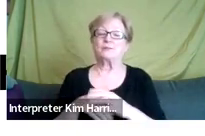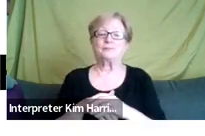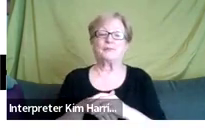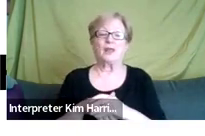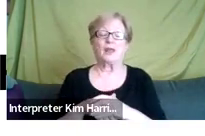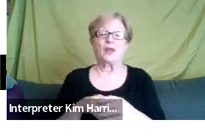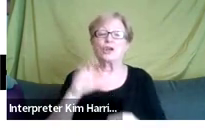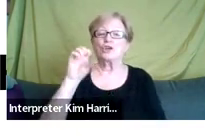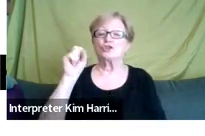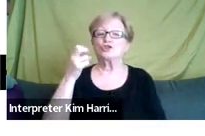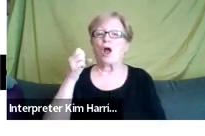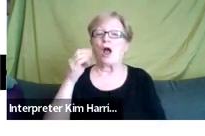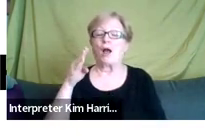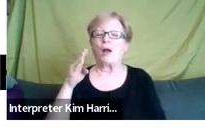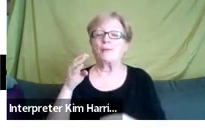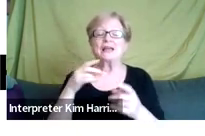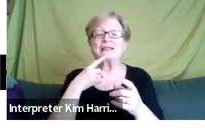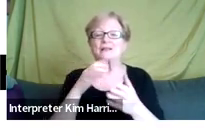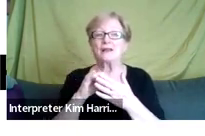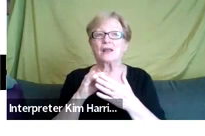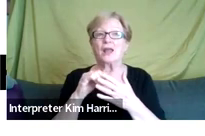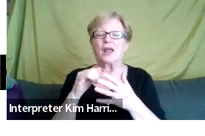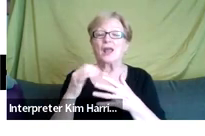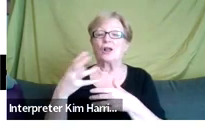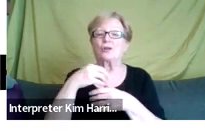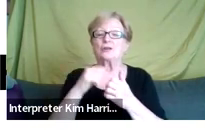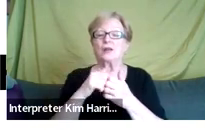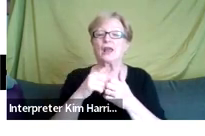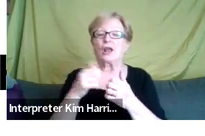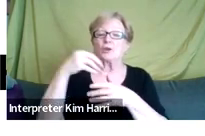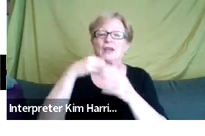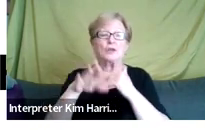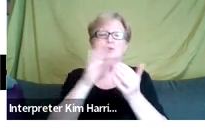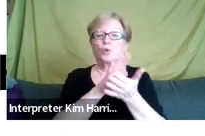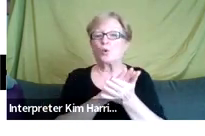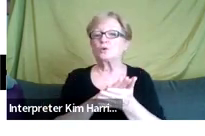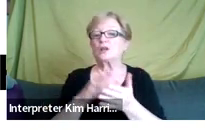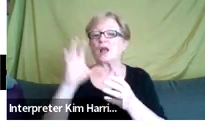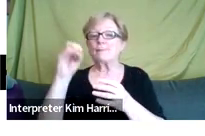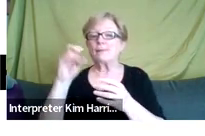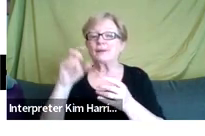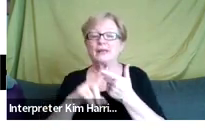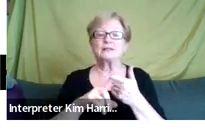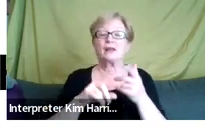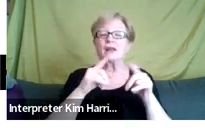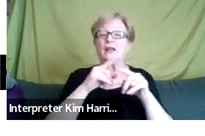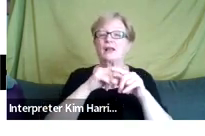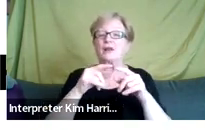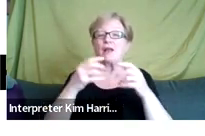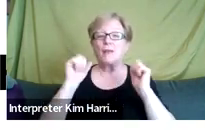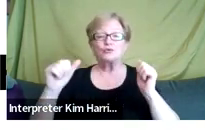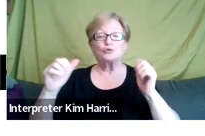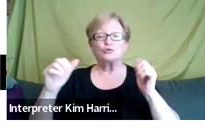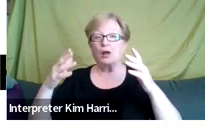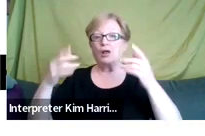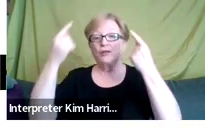Shad said to be included in events, schools, companies, being helped to thrive in many different ways,